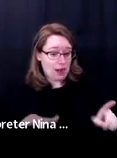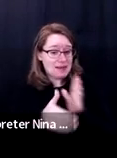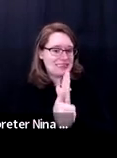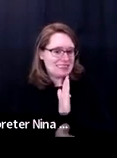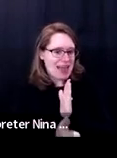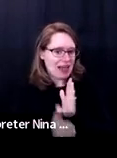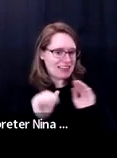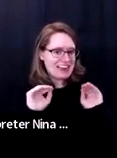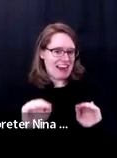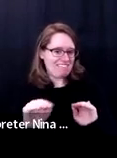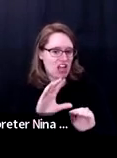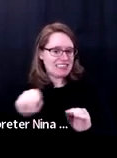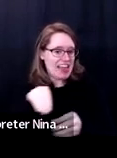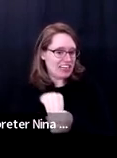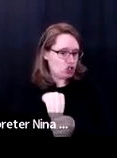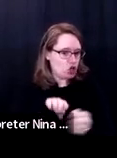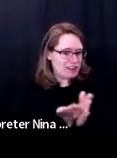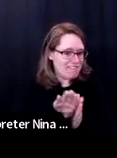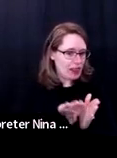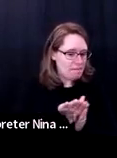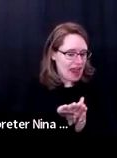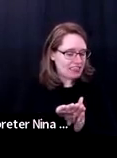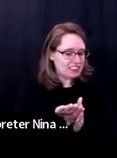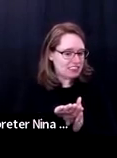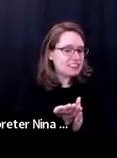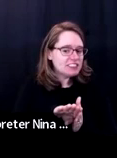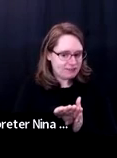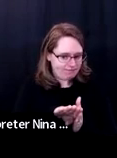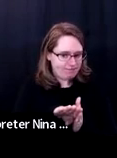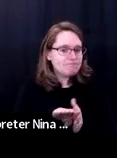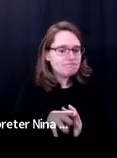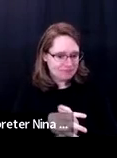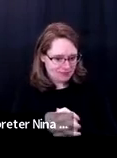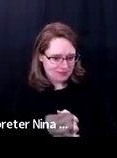influx and internal development versus drain. It's kind of similar.